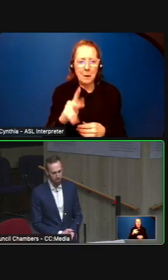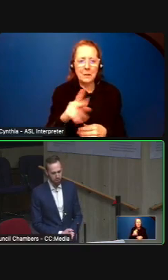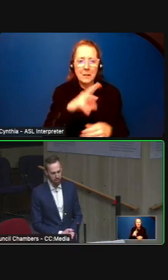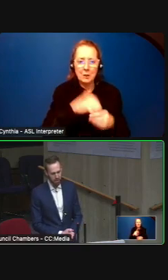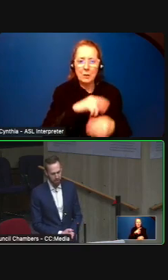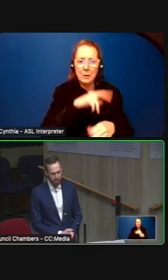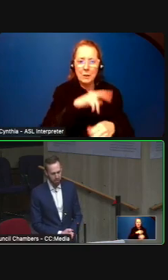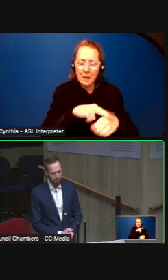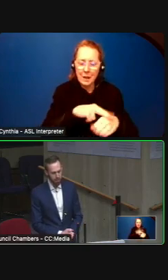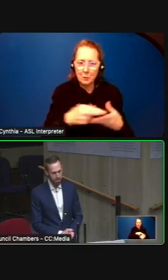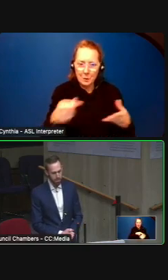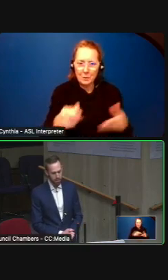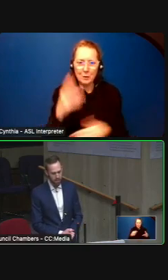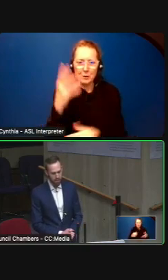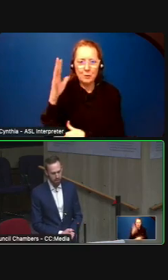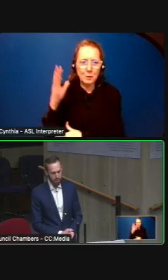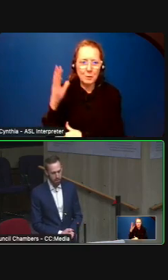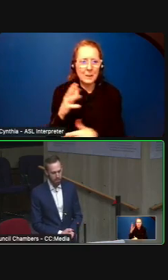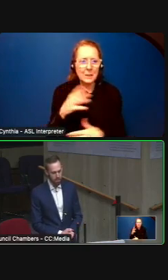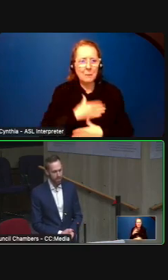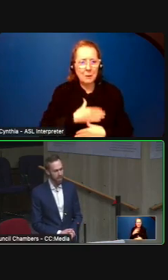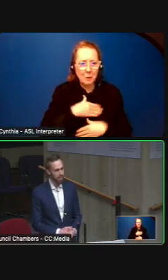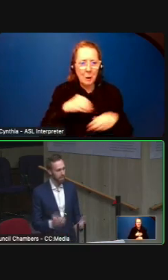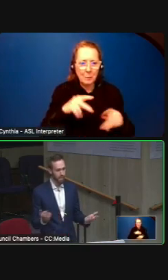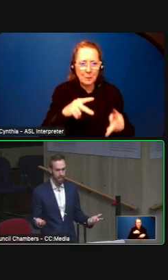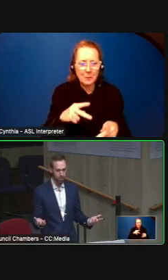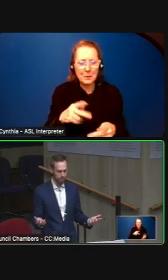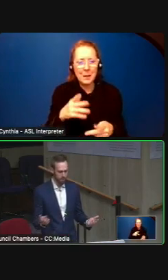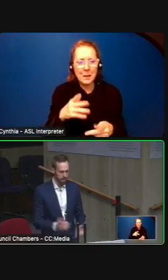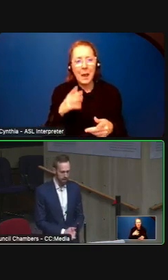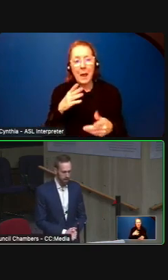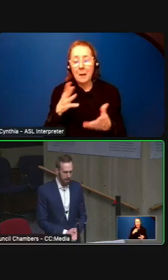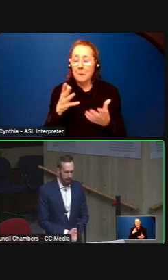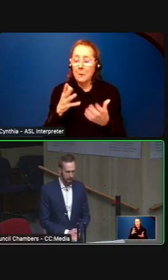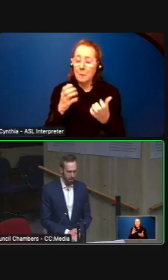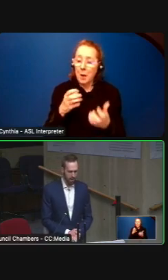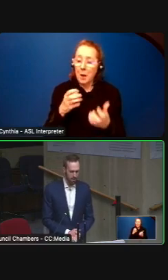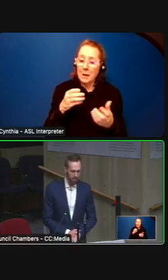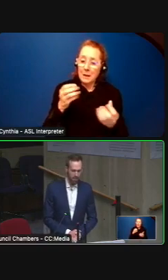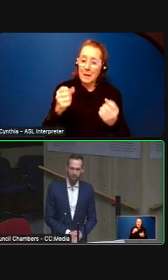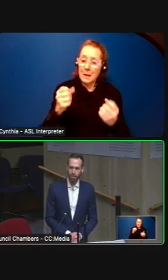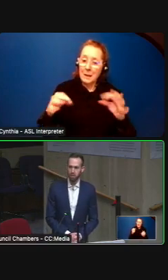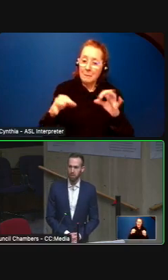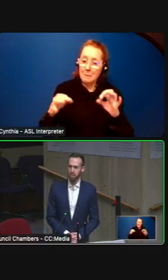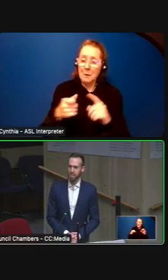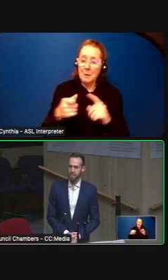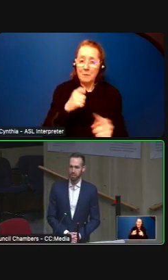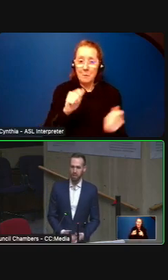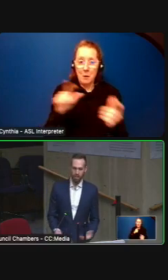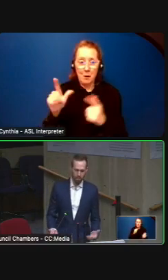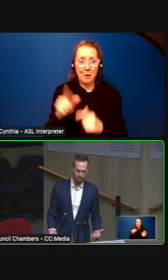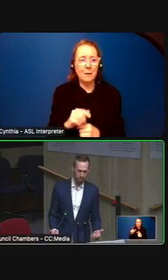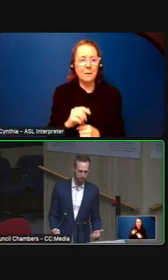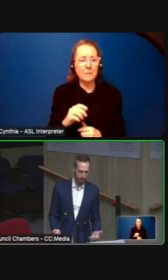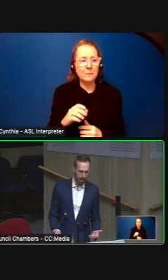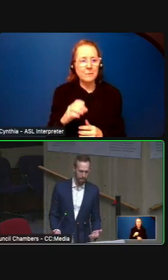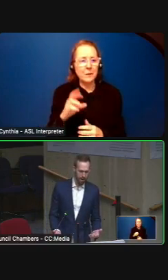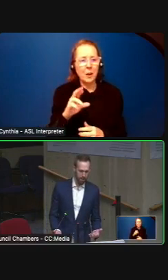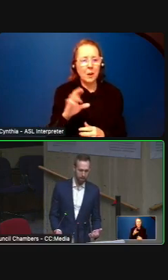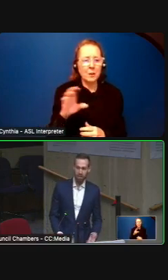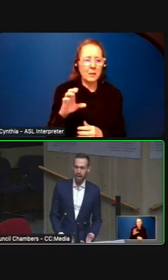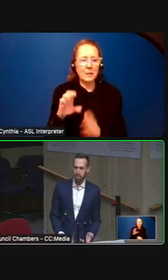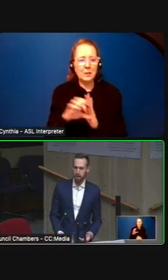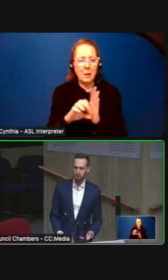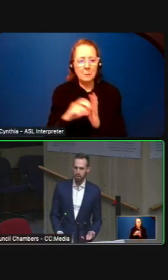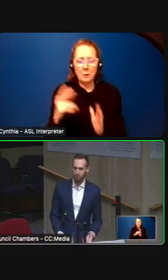and future generations through the input from the community and advice to council. SRC Chapter 13 is what governs SPRAB, and